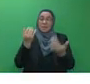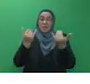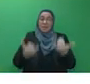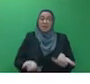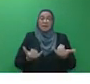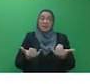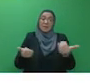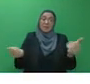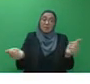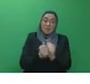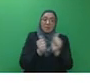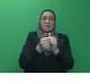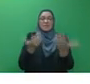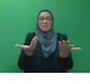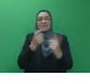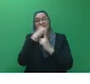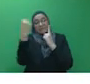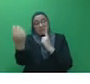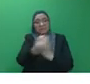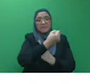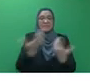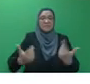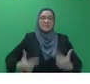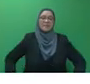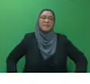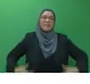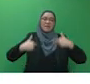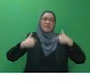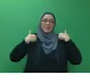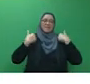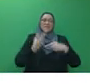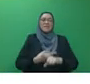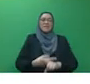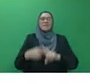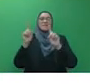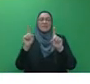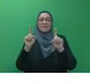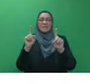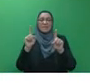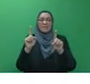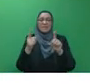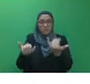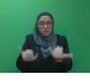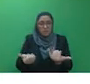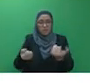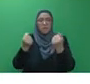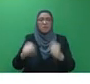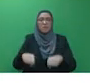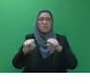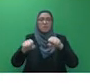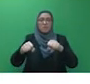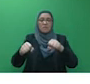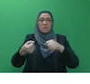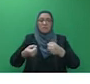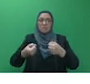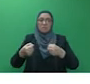-up comedian however now with things the way they are uh live shows are completely um non-existent I think